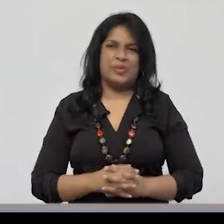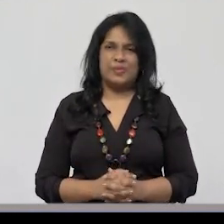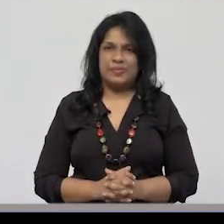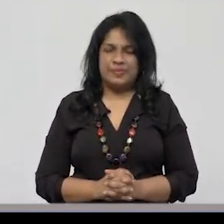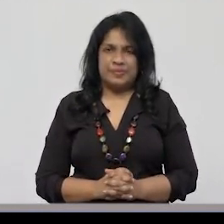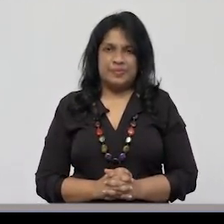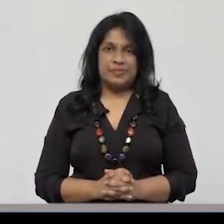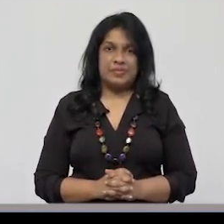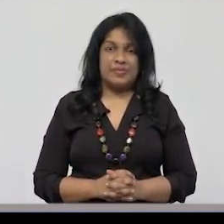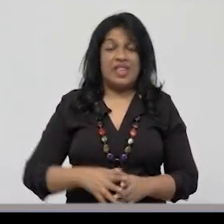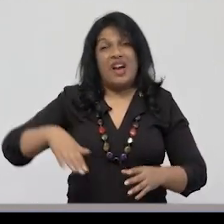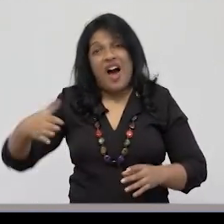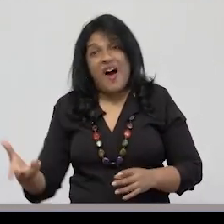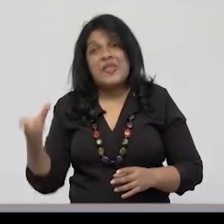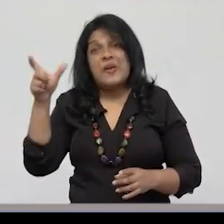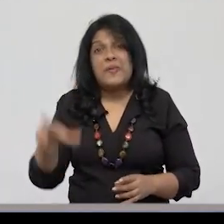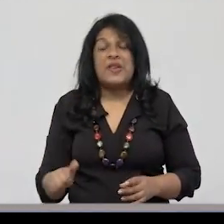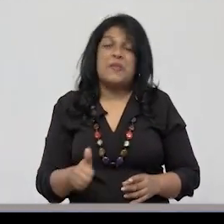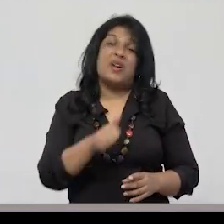stress, they go and take the shot.